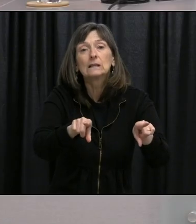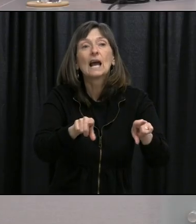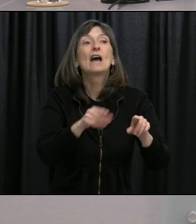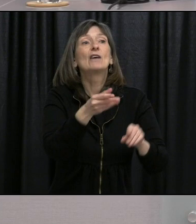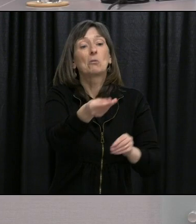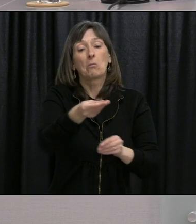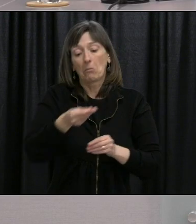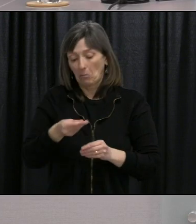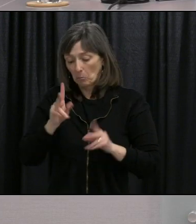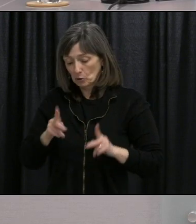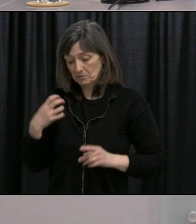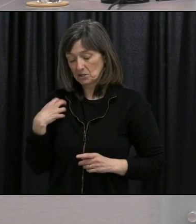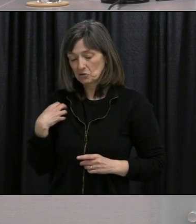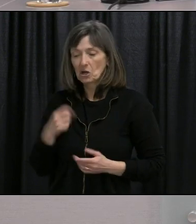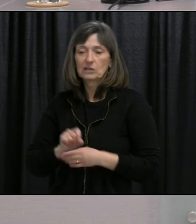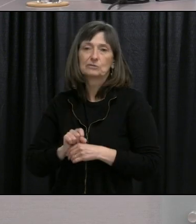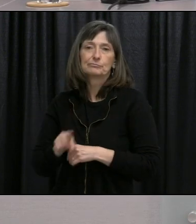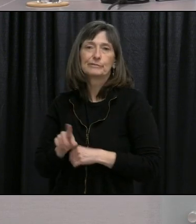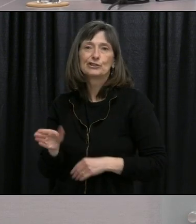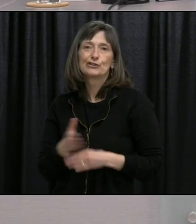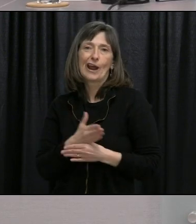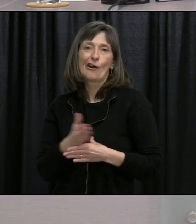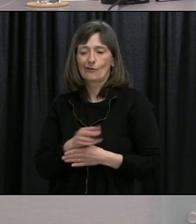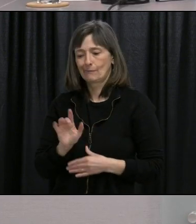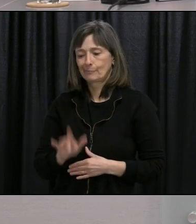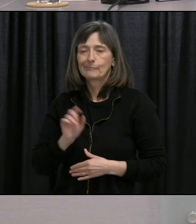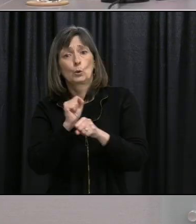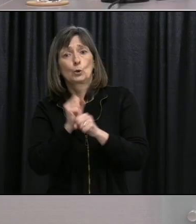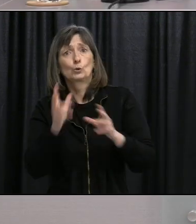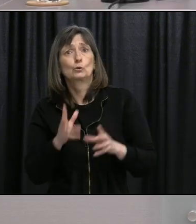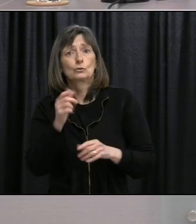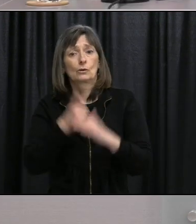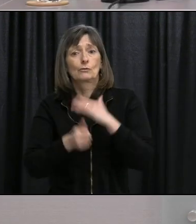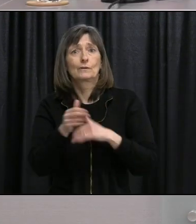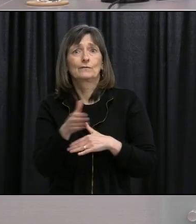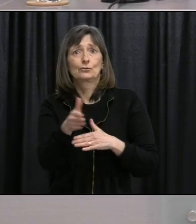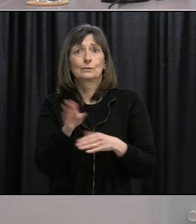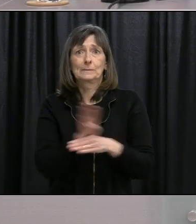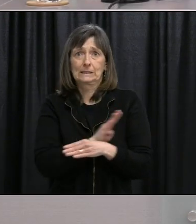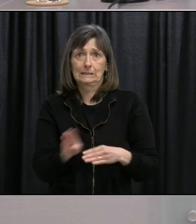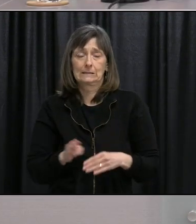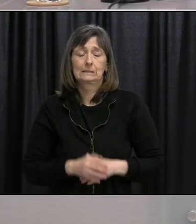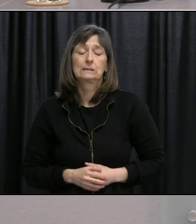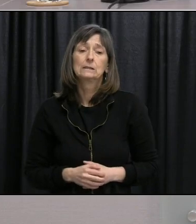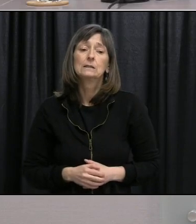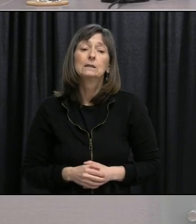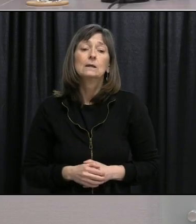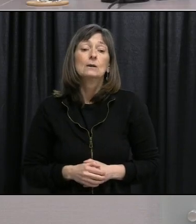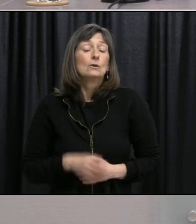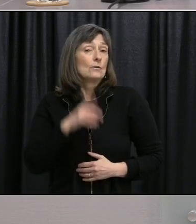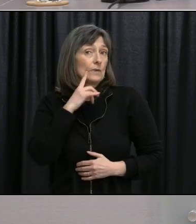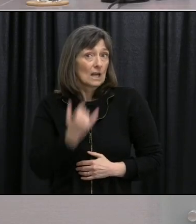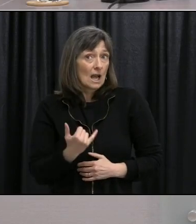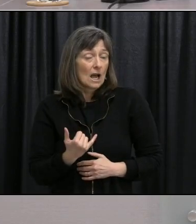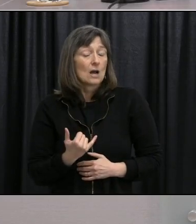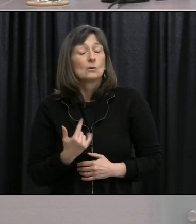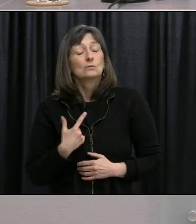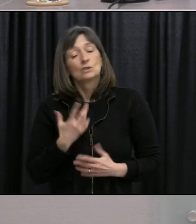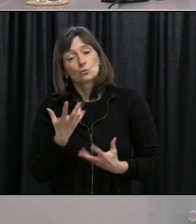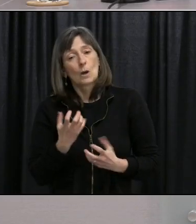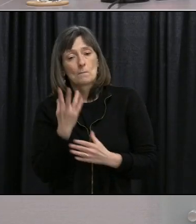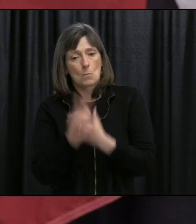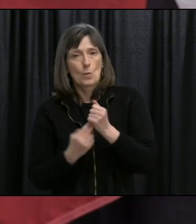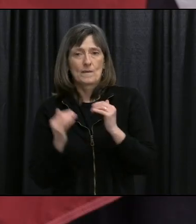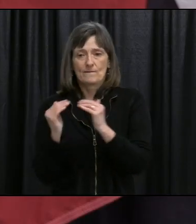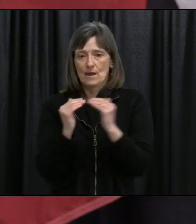Okay, thank you. Our next questions are from Kellyanne Roberts of NBC. Economy in a great way. So for us right now, we want to see some fairness and get